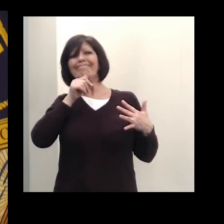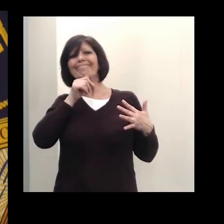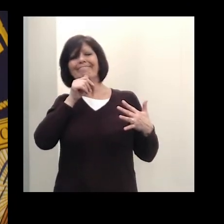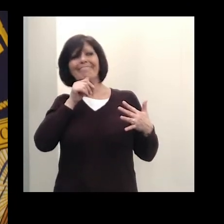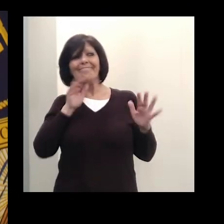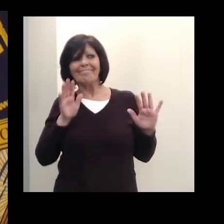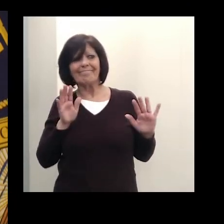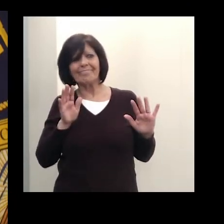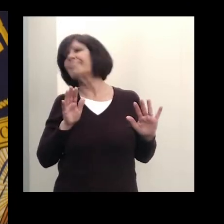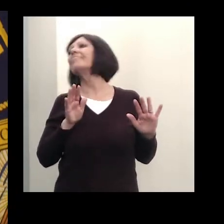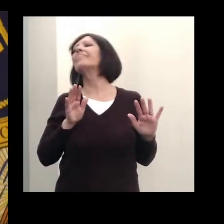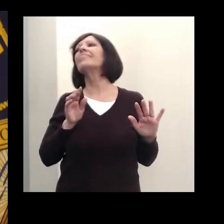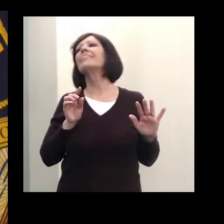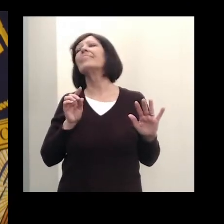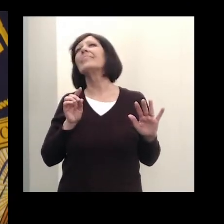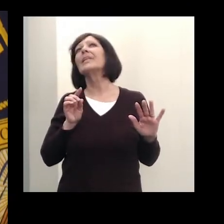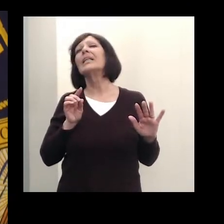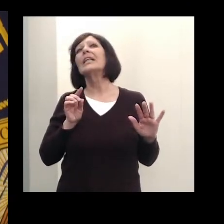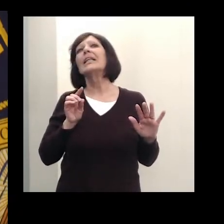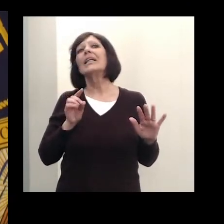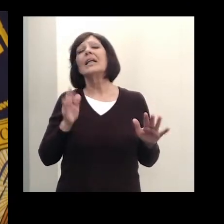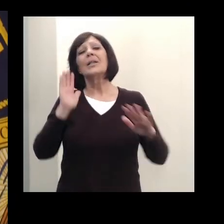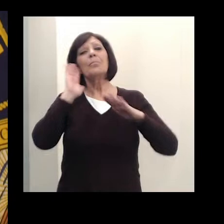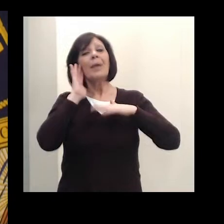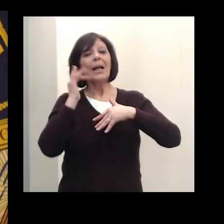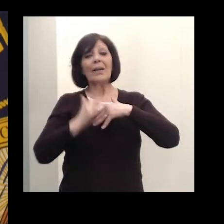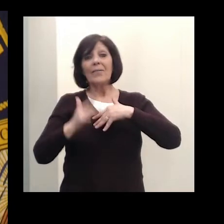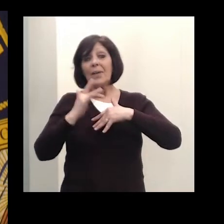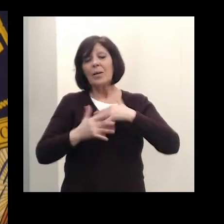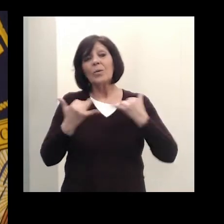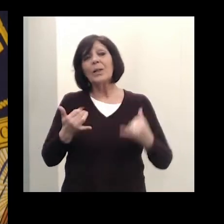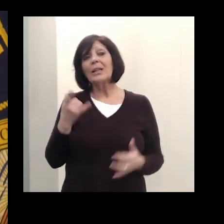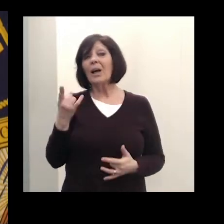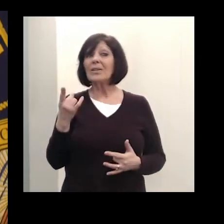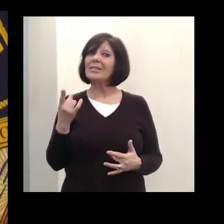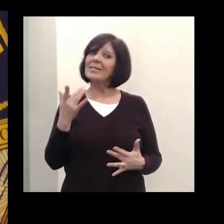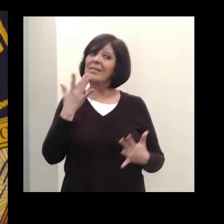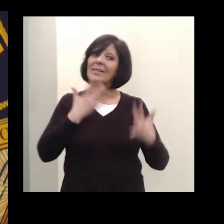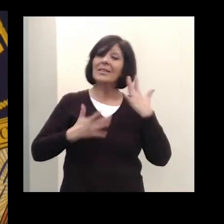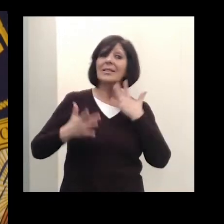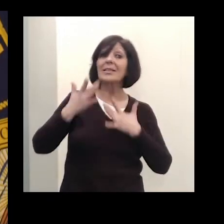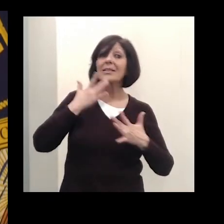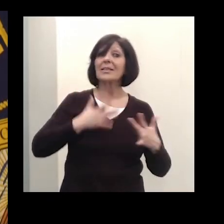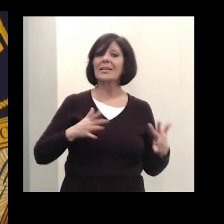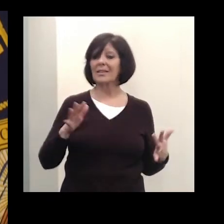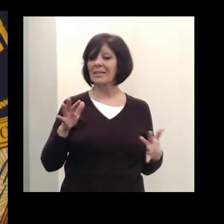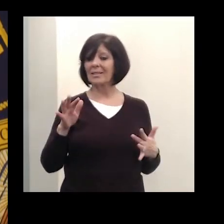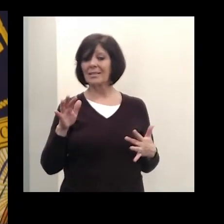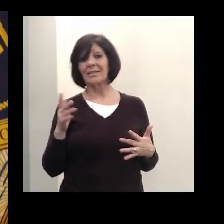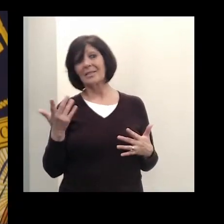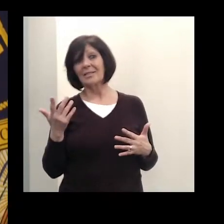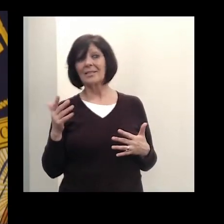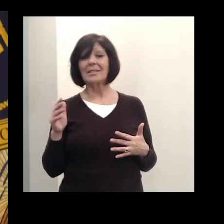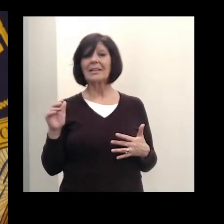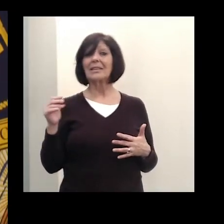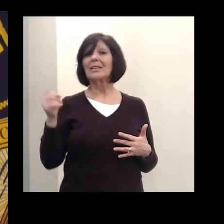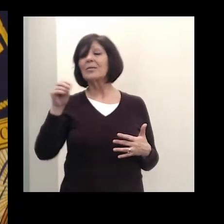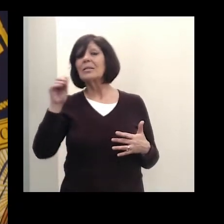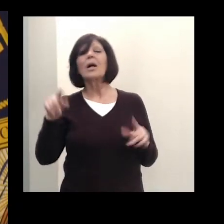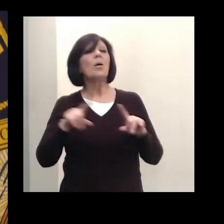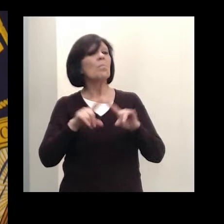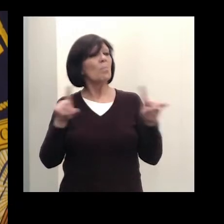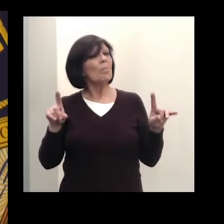The bed capacity rate right now is a little less than 90%, 80% in the ICUs, but there were times in which